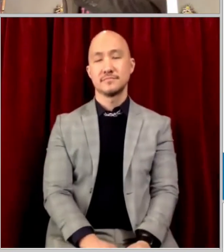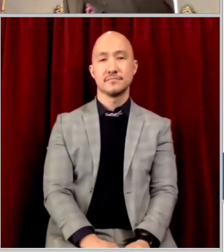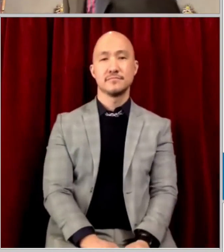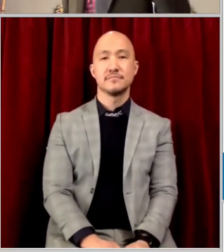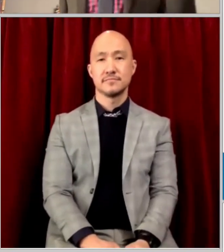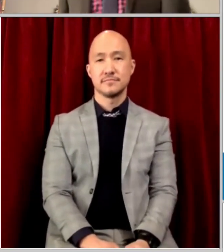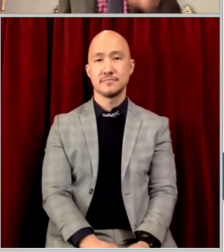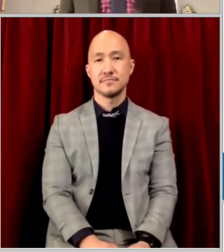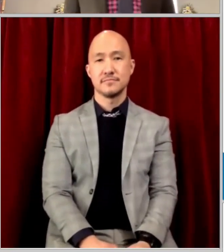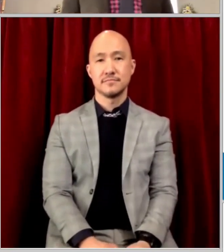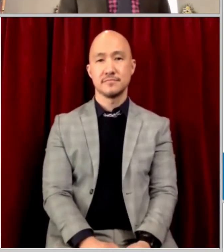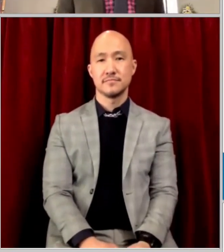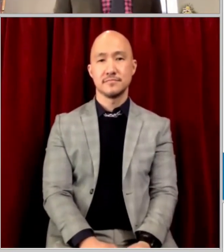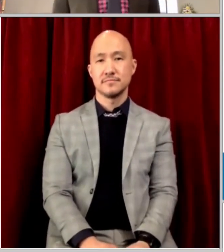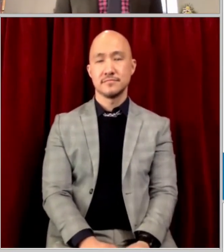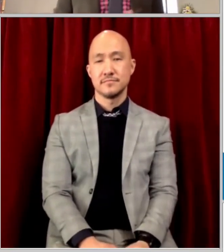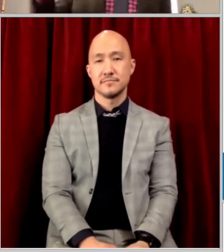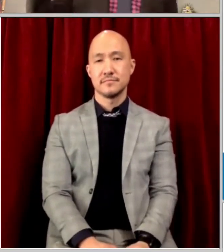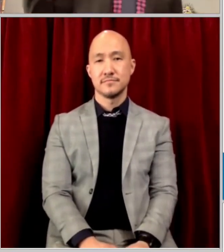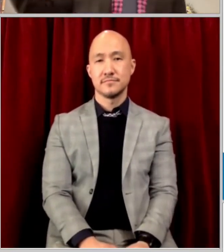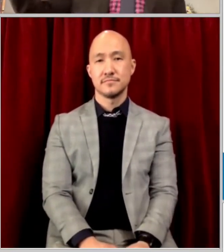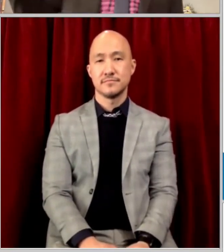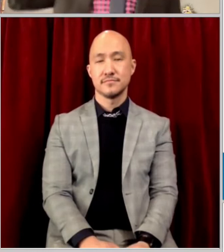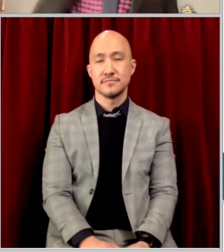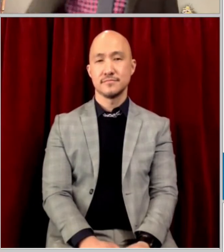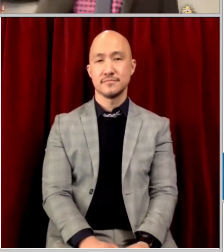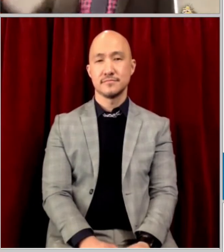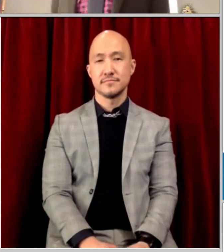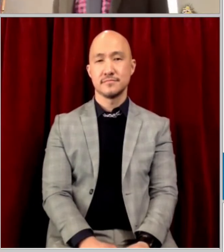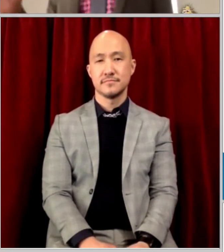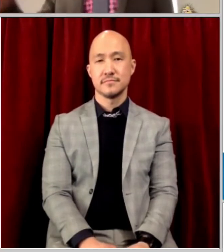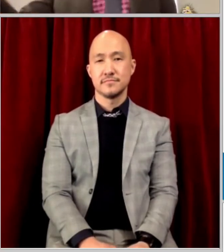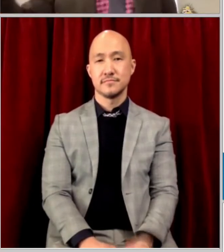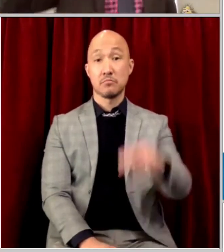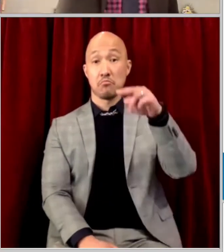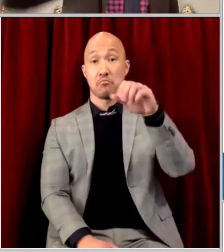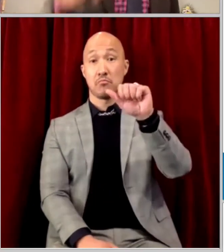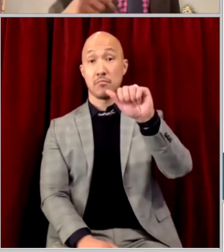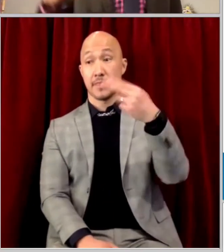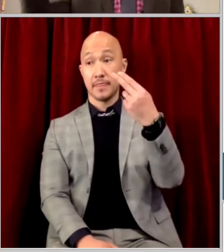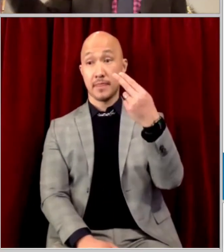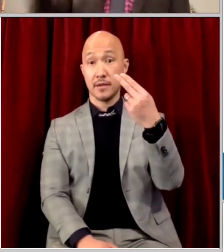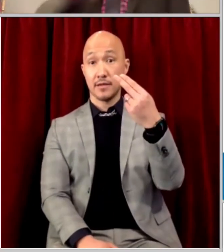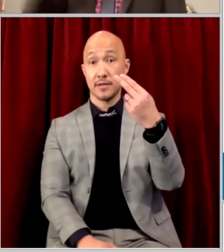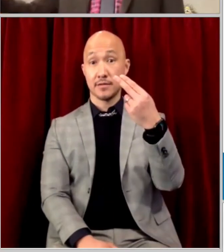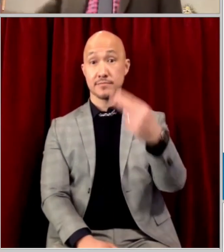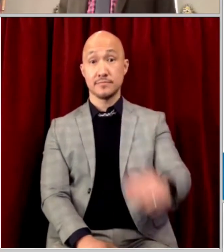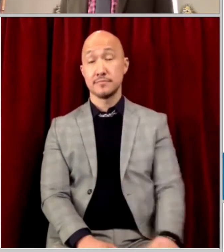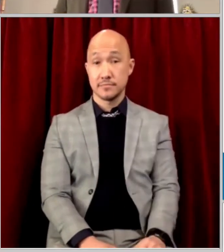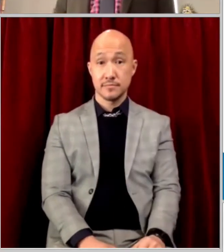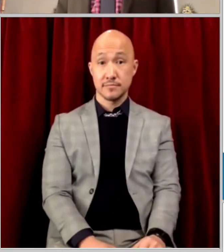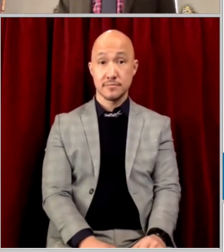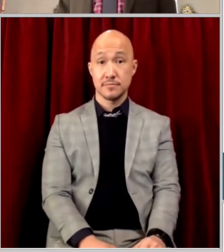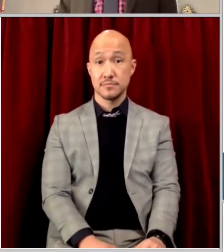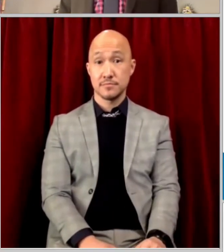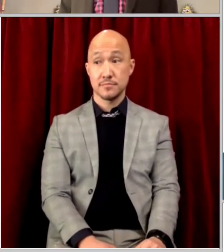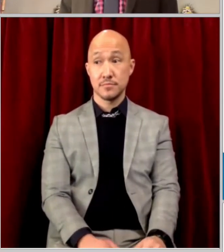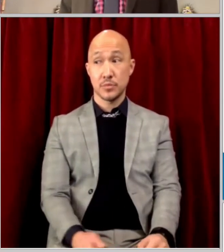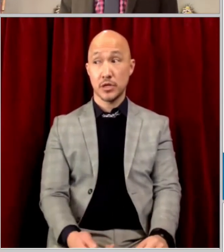did something that nobody thought was possible, right? He's telling them, look, it's going to rain. Can you imagine saying it's going to rain to people who have never seen rain